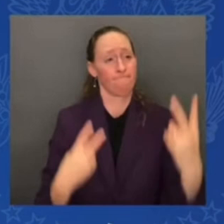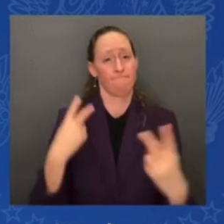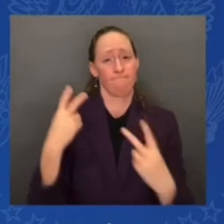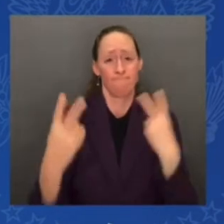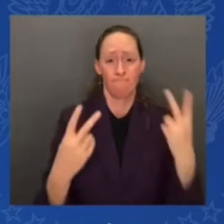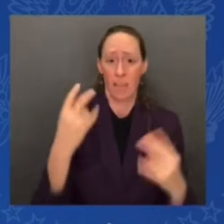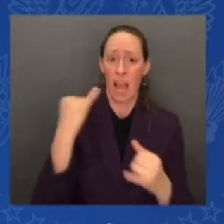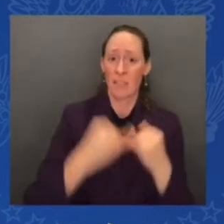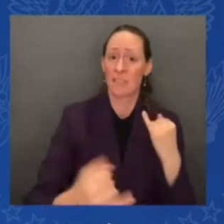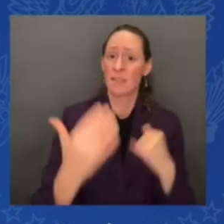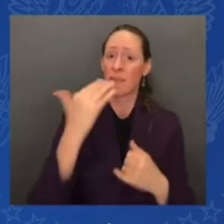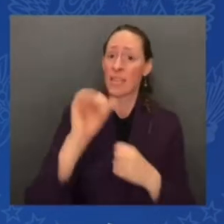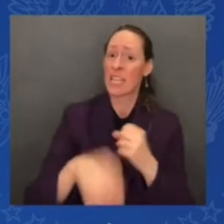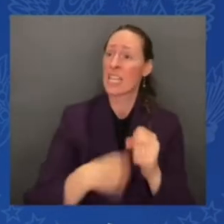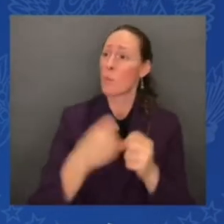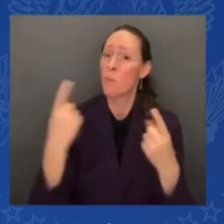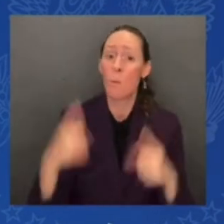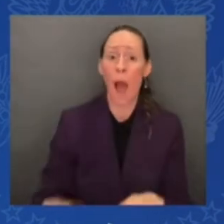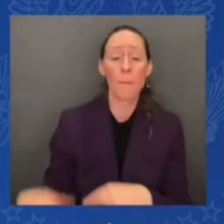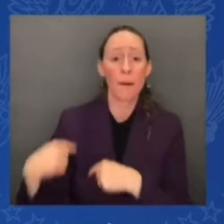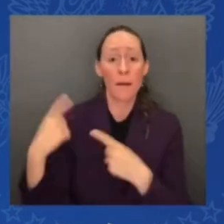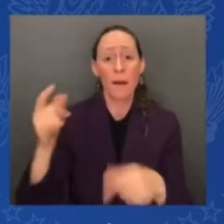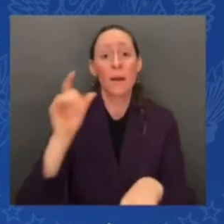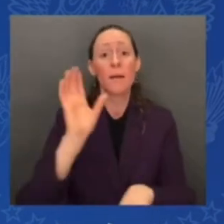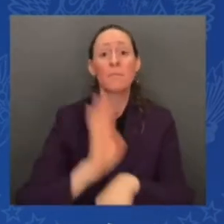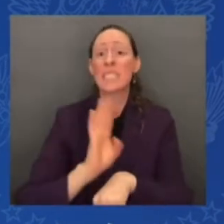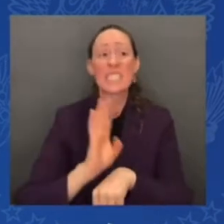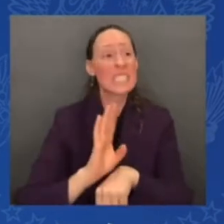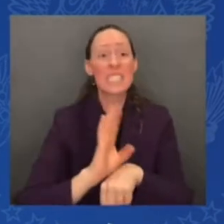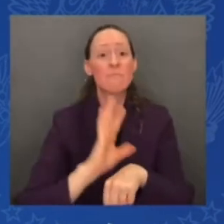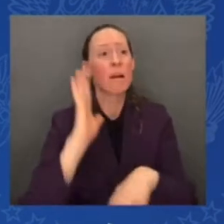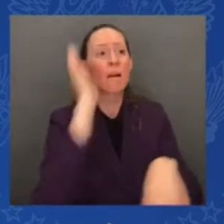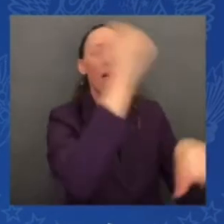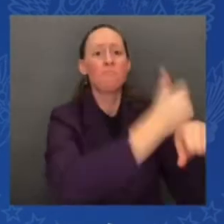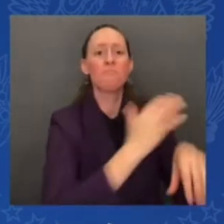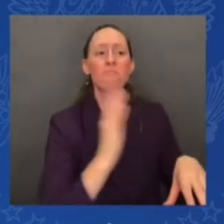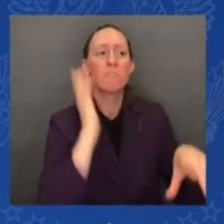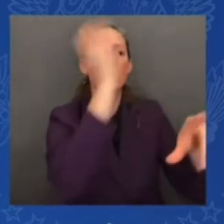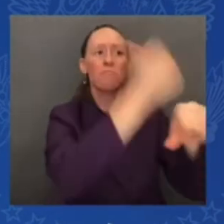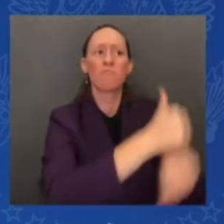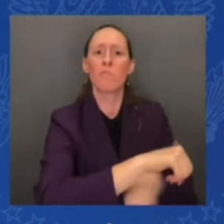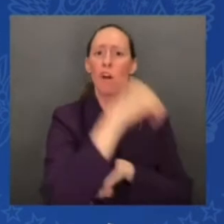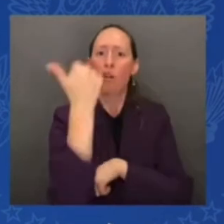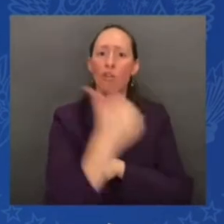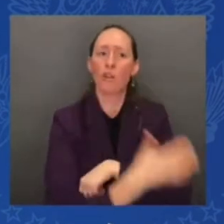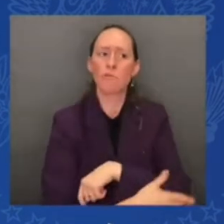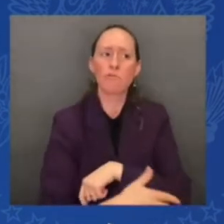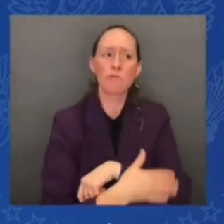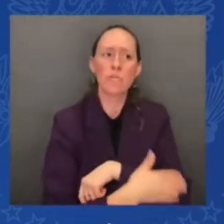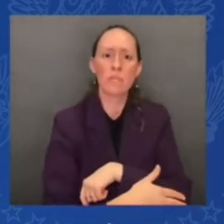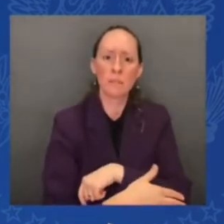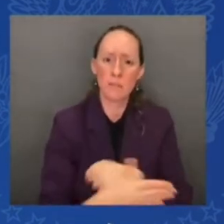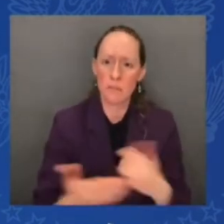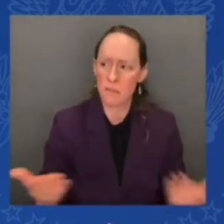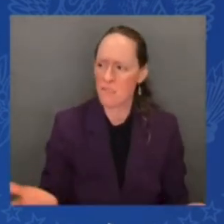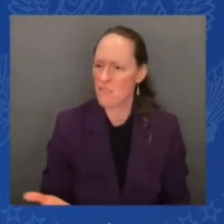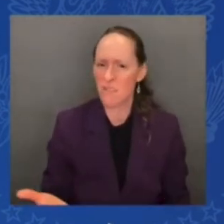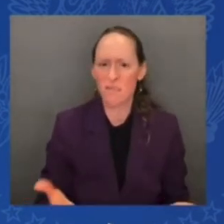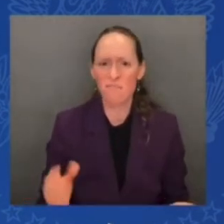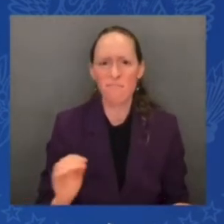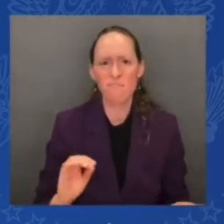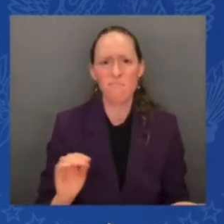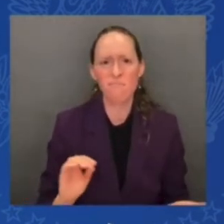all across America. And I asked myself, why do we have to put up with that? We're sending jobs abroad and importing products at